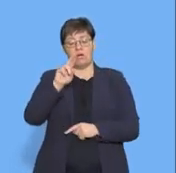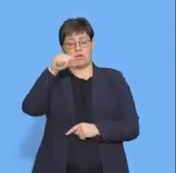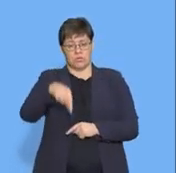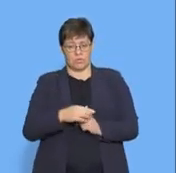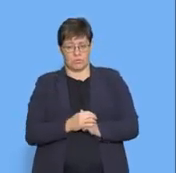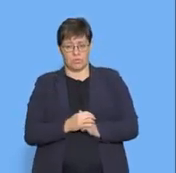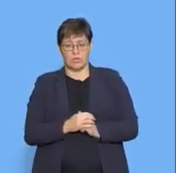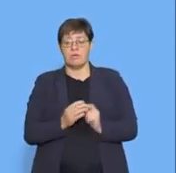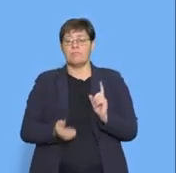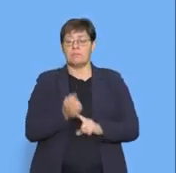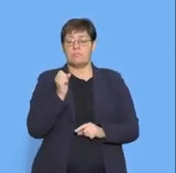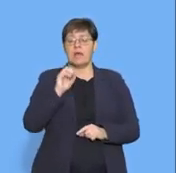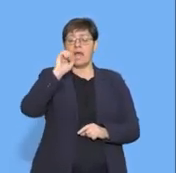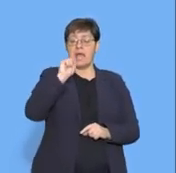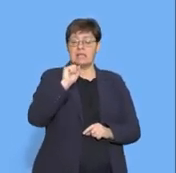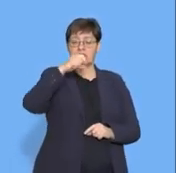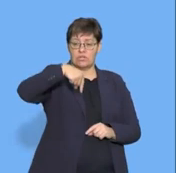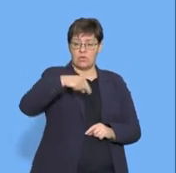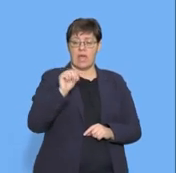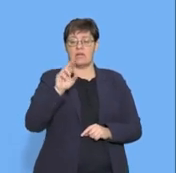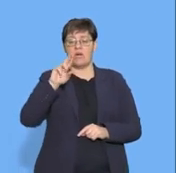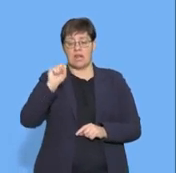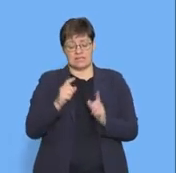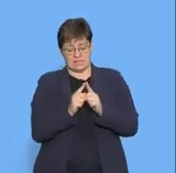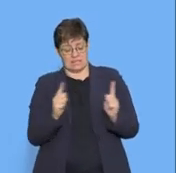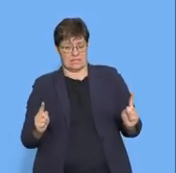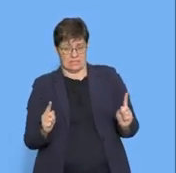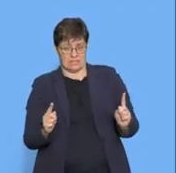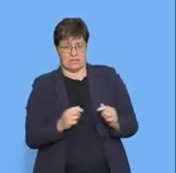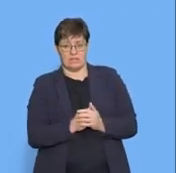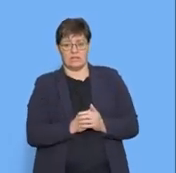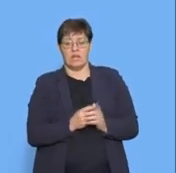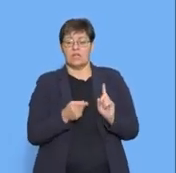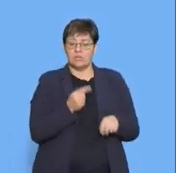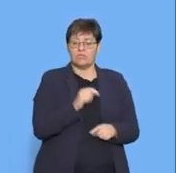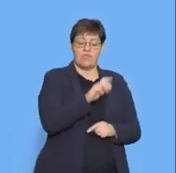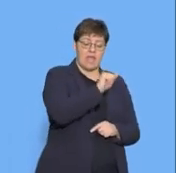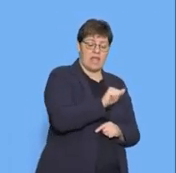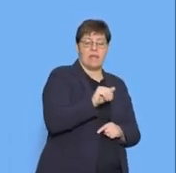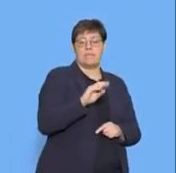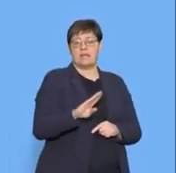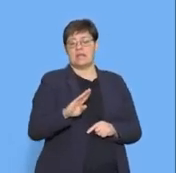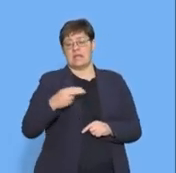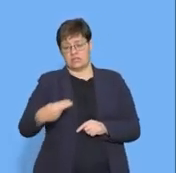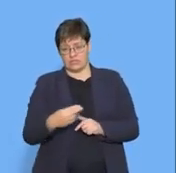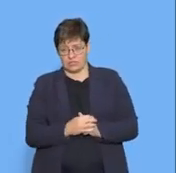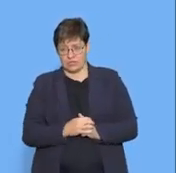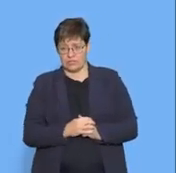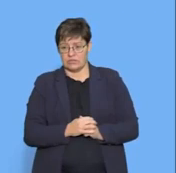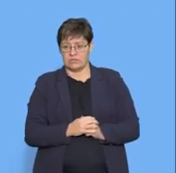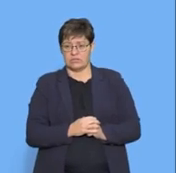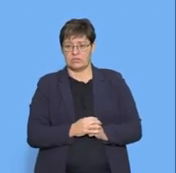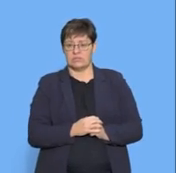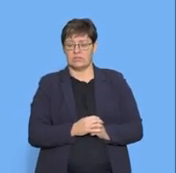they want us to find expressions for SQ and RS. So SQ is in this triangle, and it's pretty